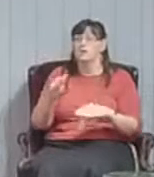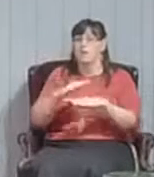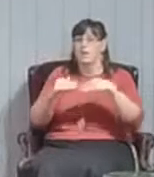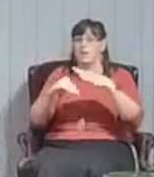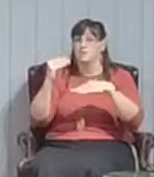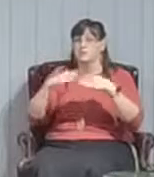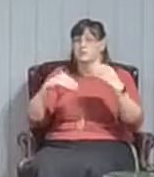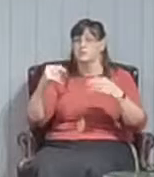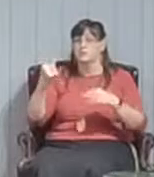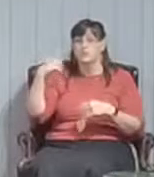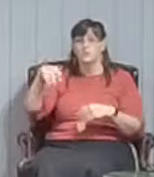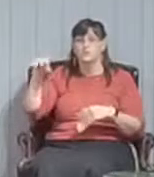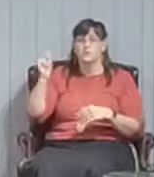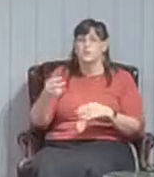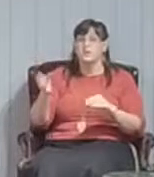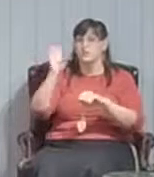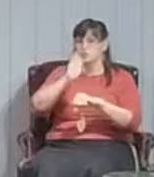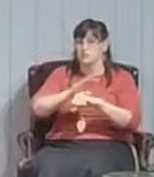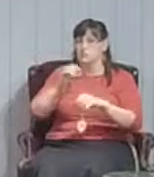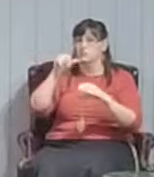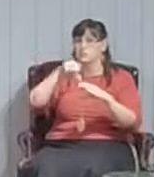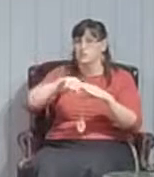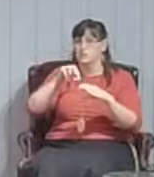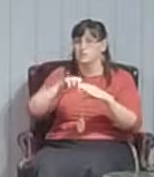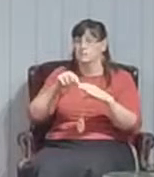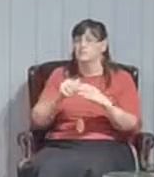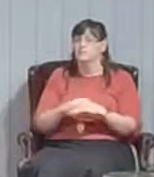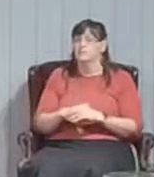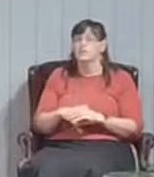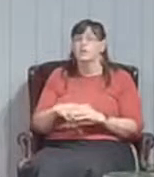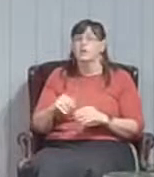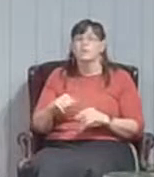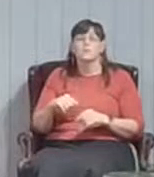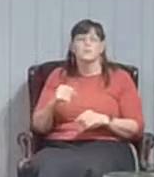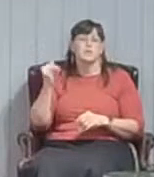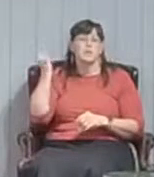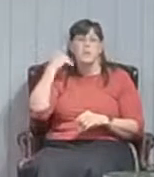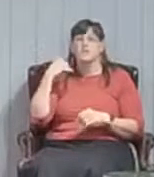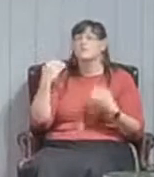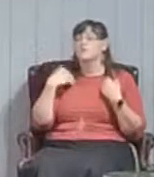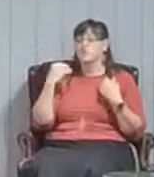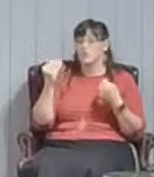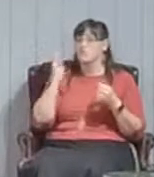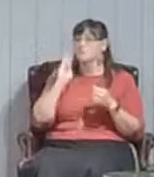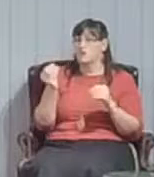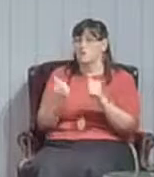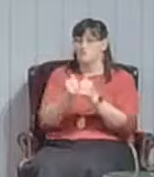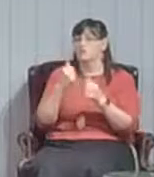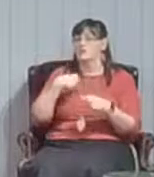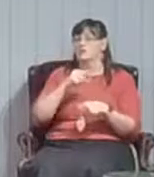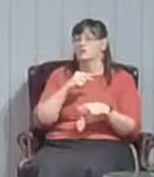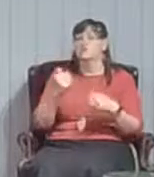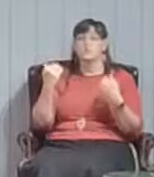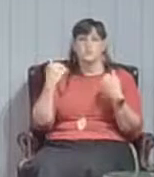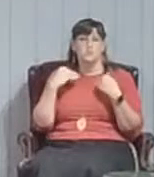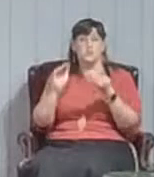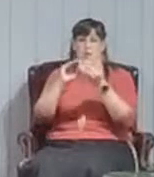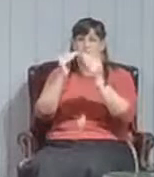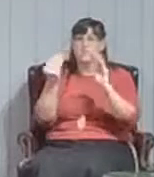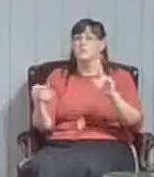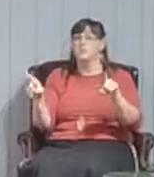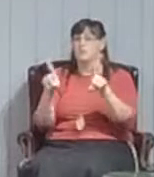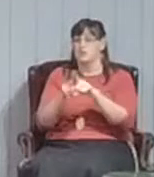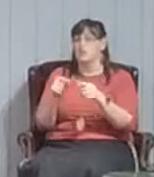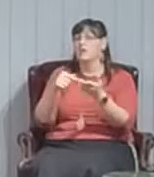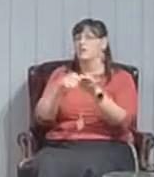Warrington. Na, na, na, na, na, na. If you had been one of us and not one of them, you'd have been able to have a building like this. That